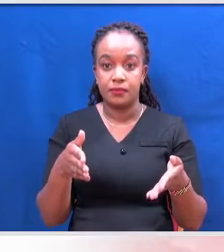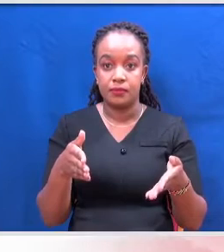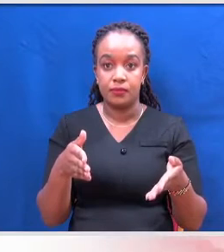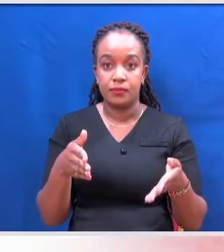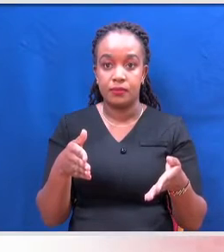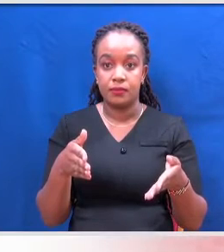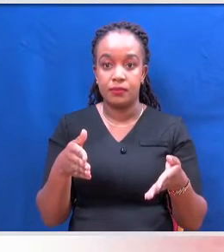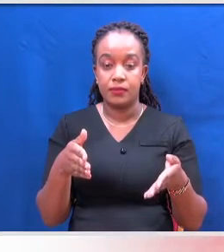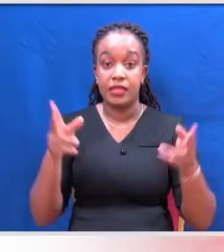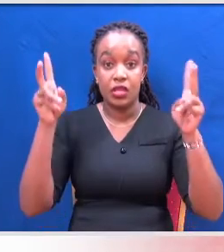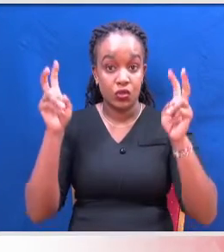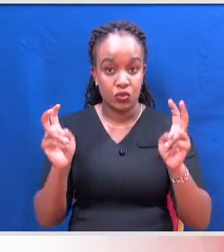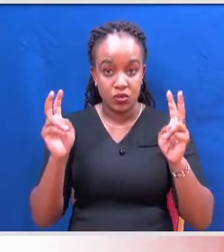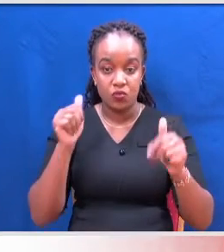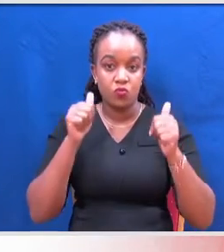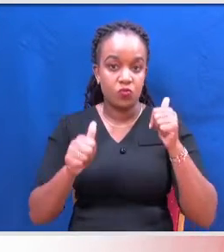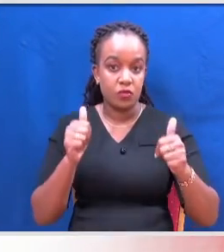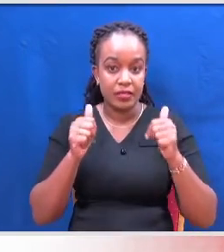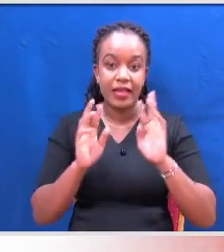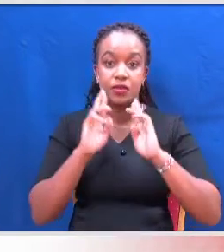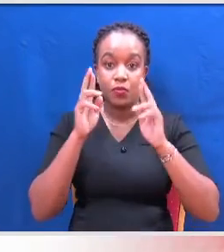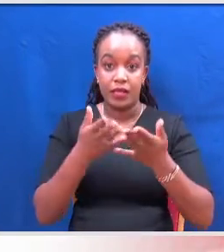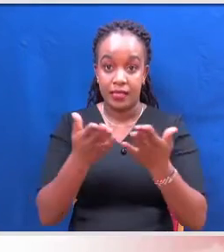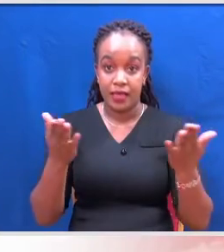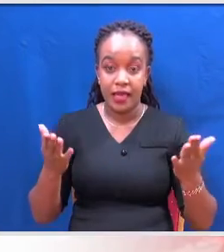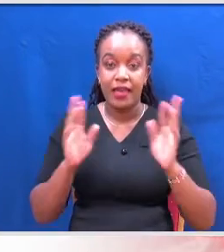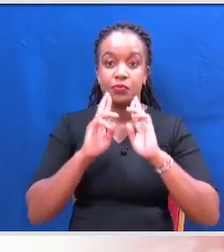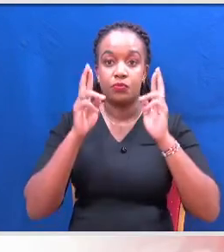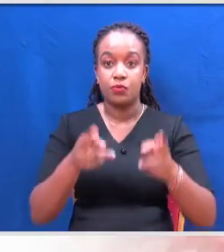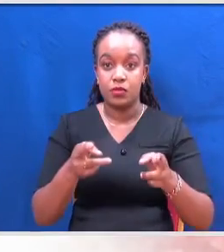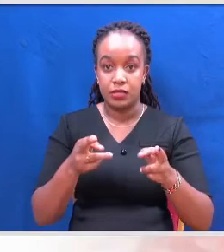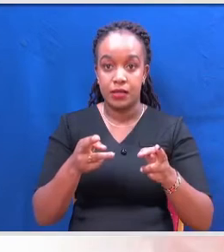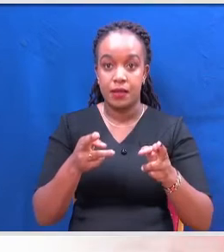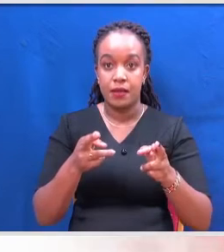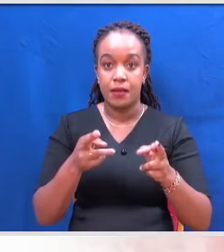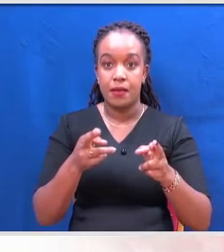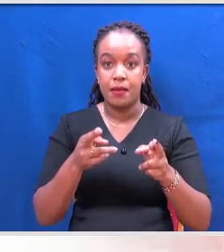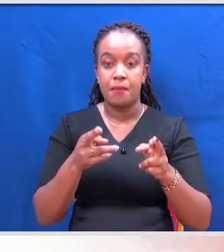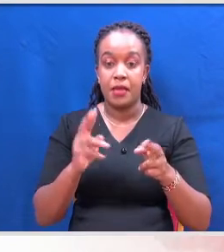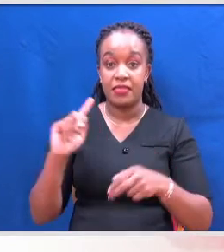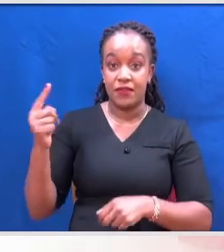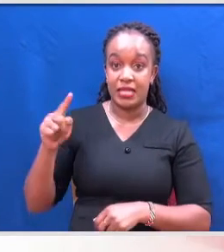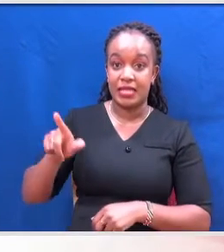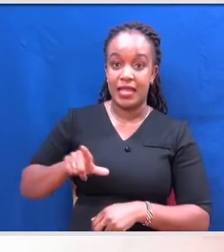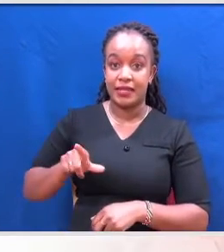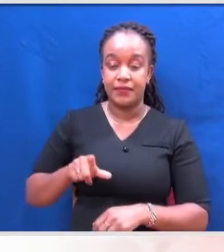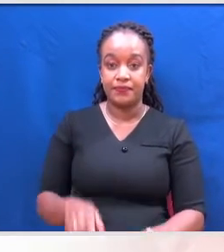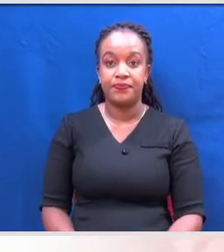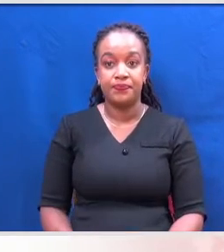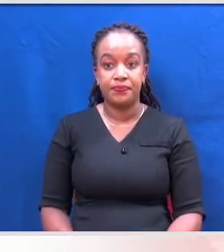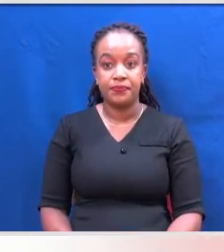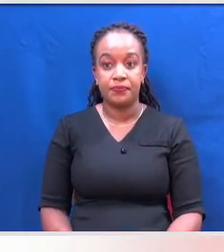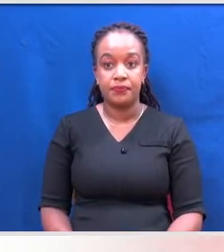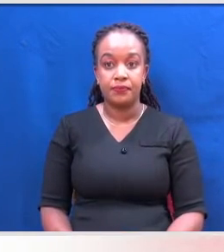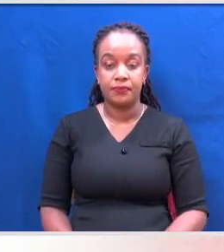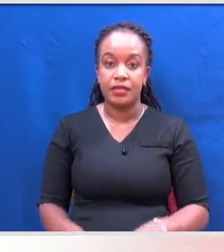the issues that are raised there are raised by Her Excellency the governor, the First Lady. Does she participate in the meetings?